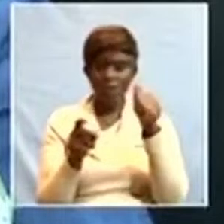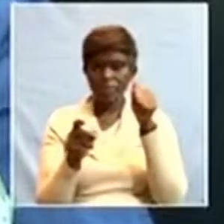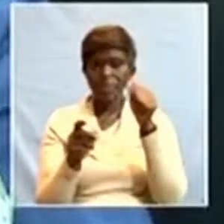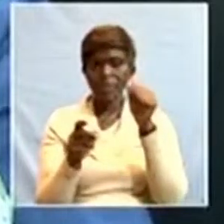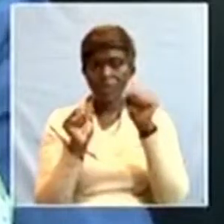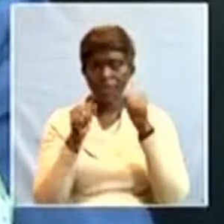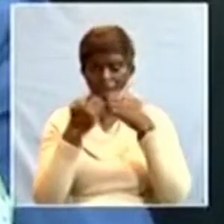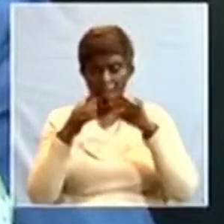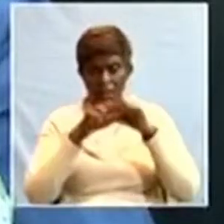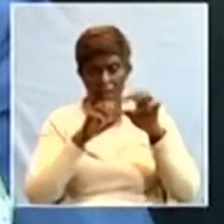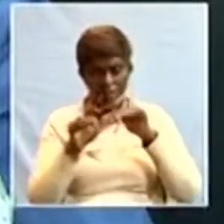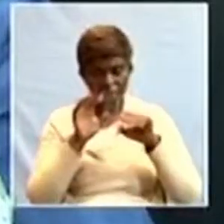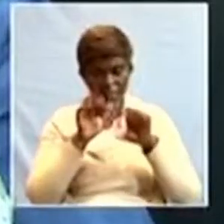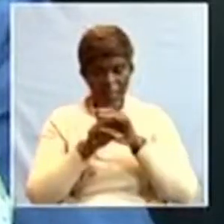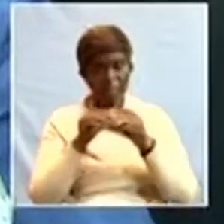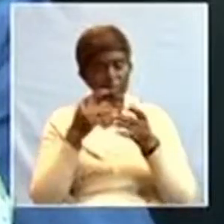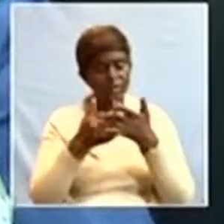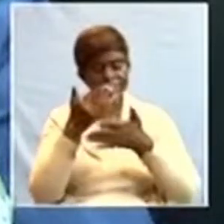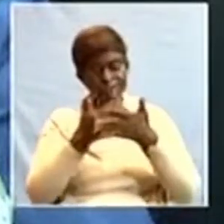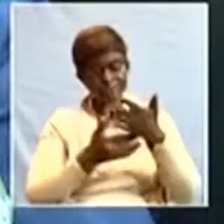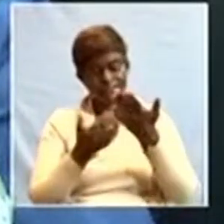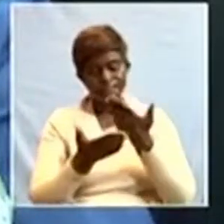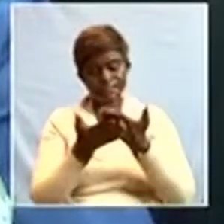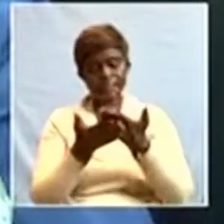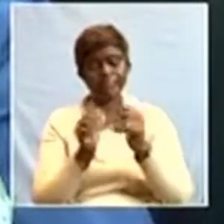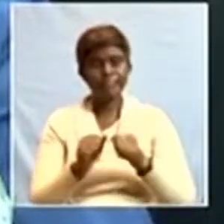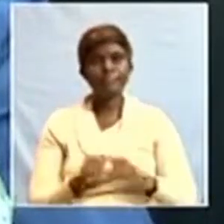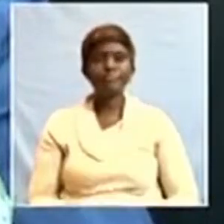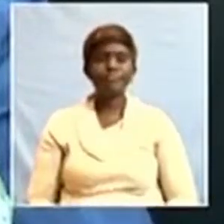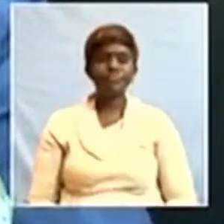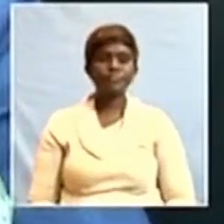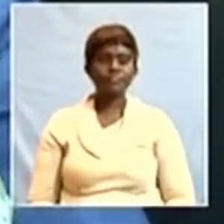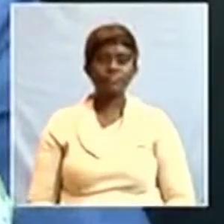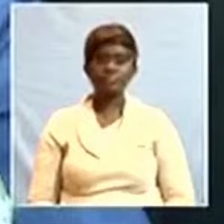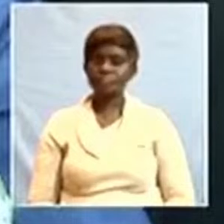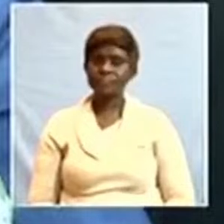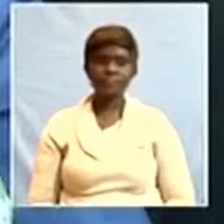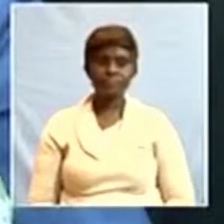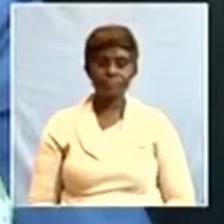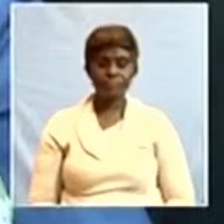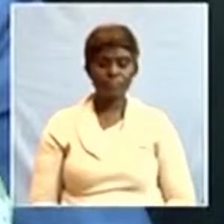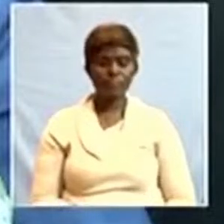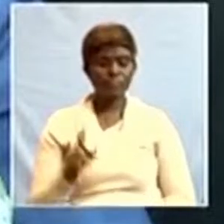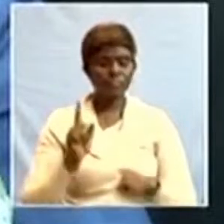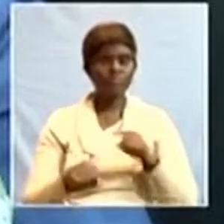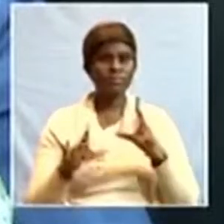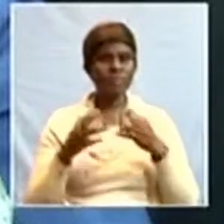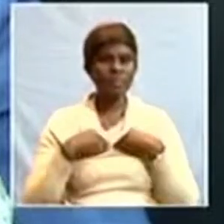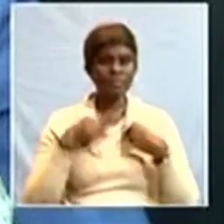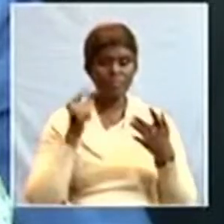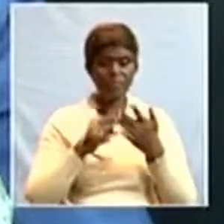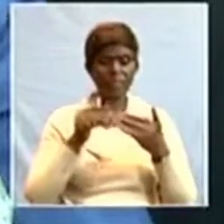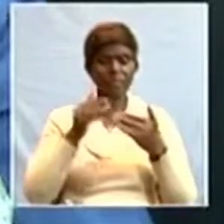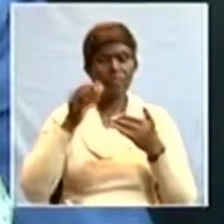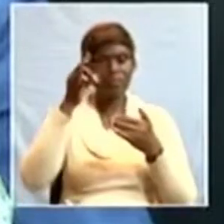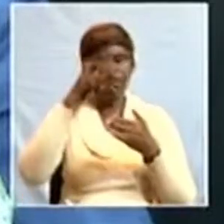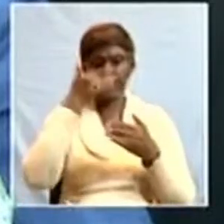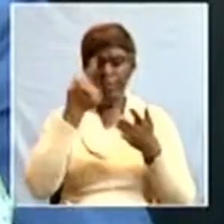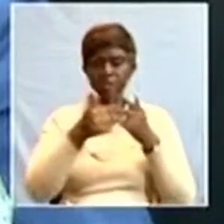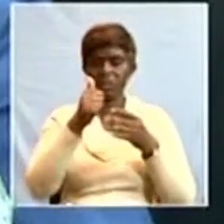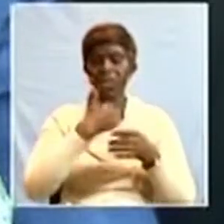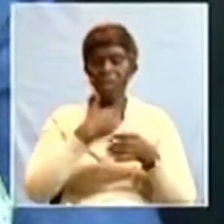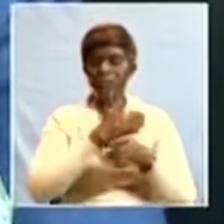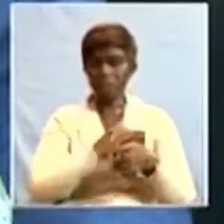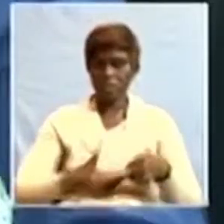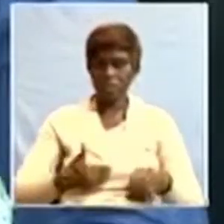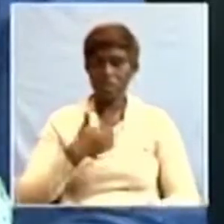can even type them on an Excel sheet and present them. So, I mean, we can't accept this. Going forward, there must be some